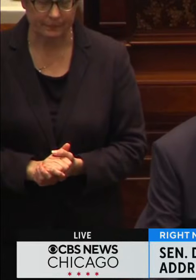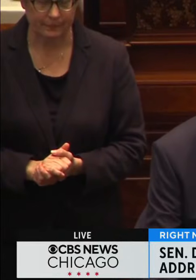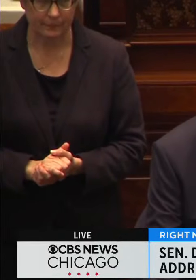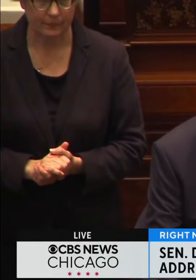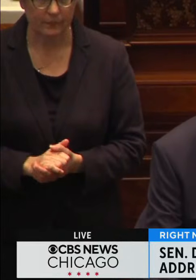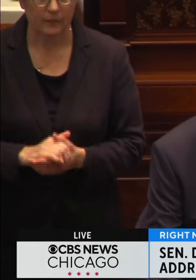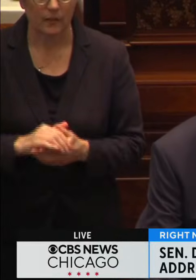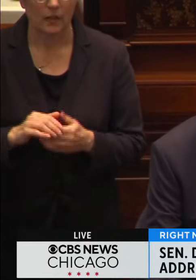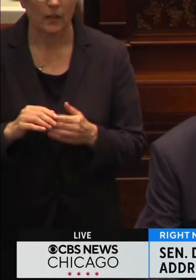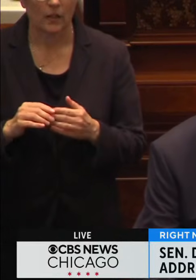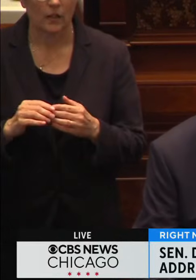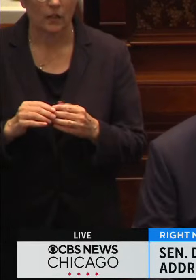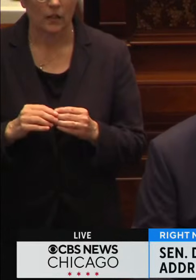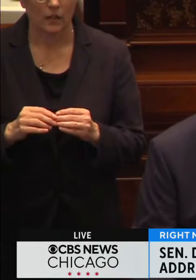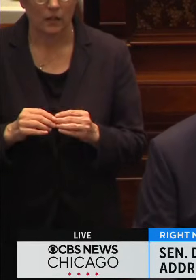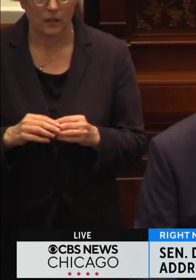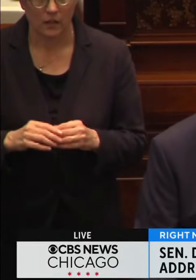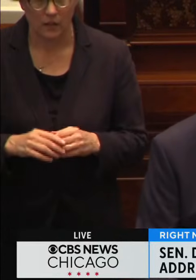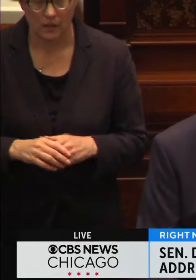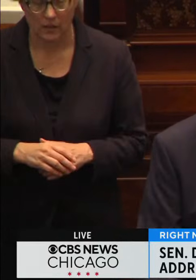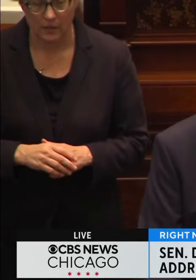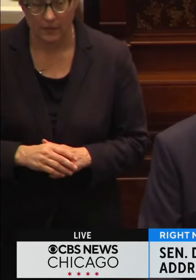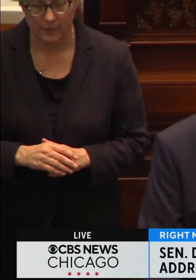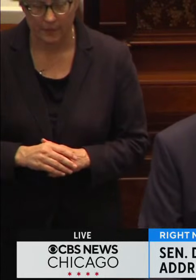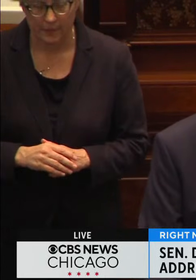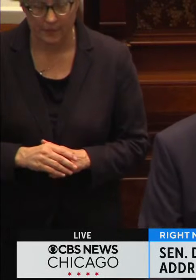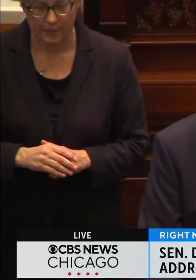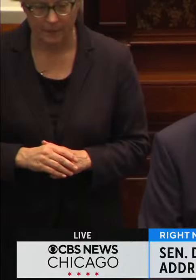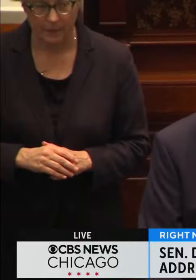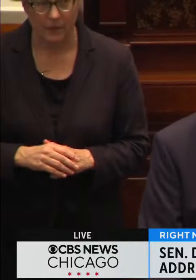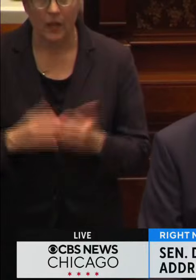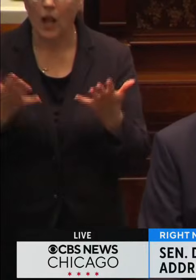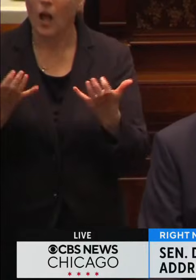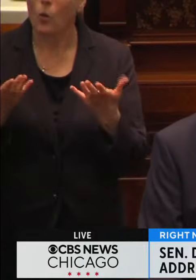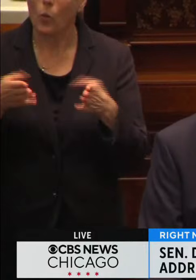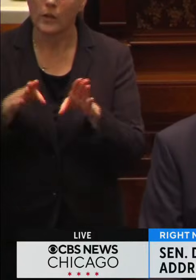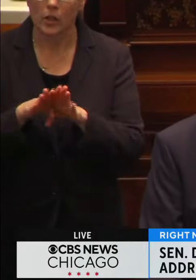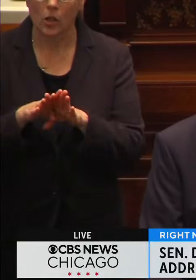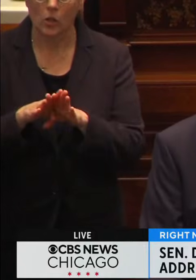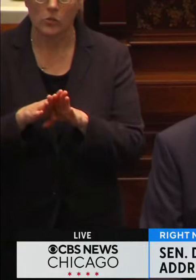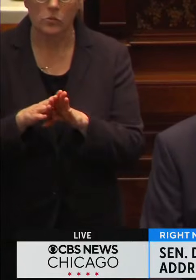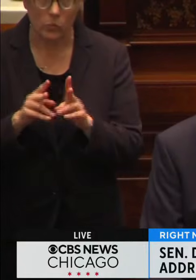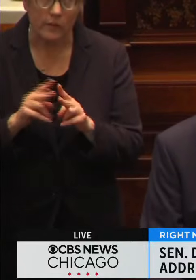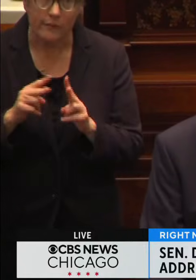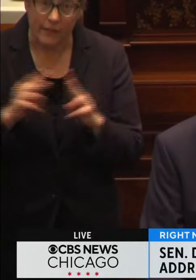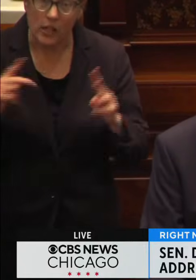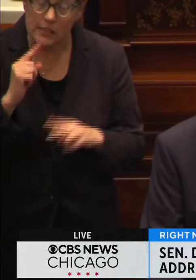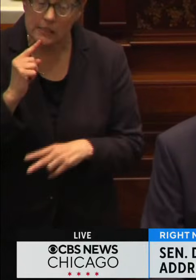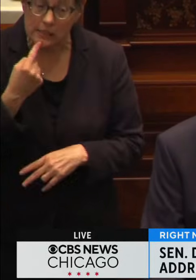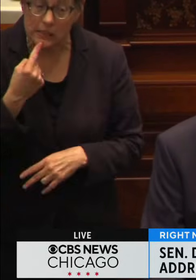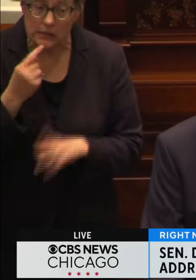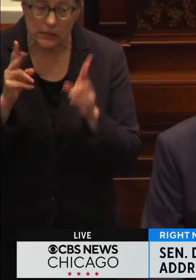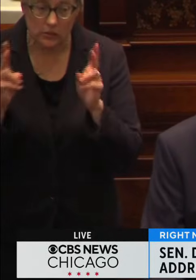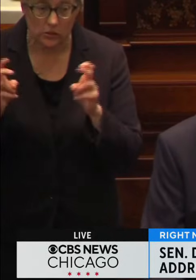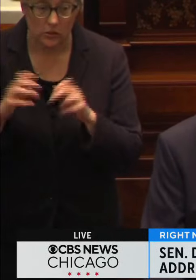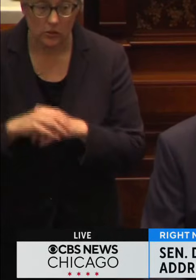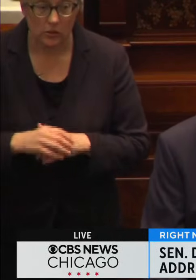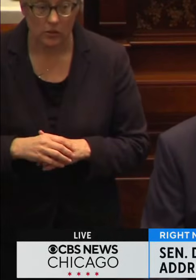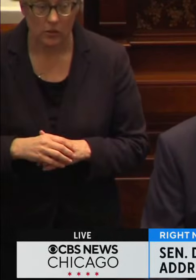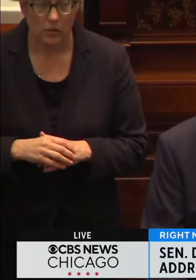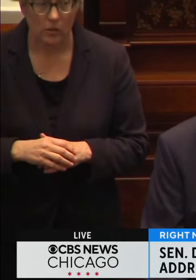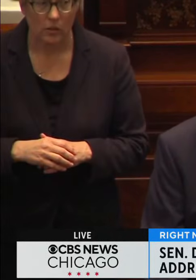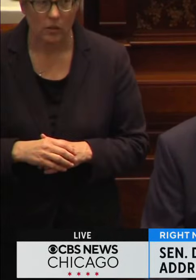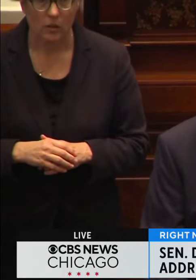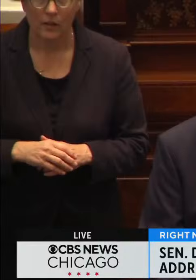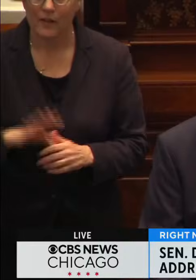Now let me get serious for a minute and tell you this. I want to close on a very serious issue. The oaths